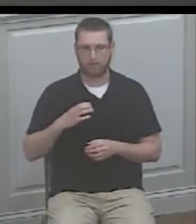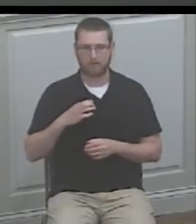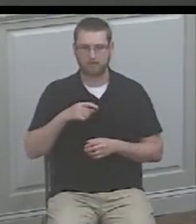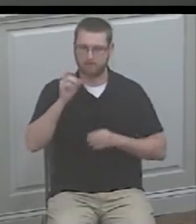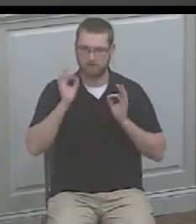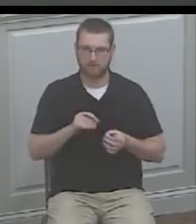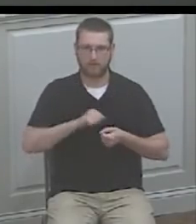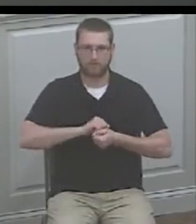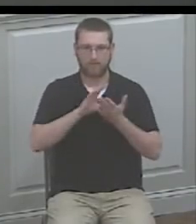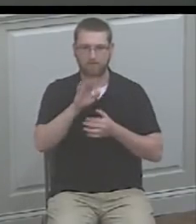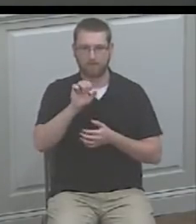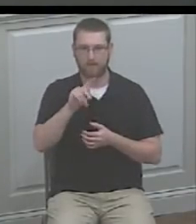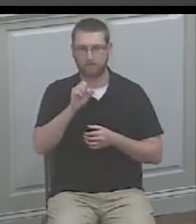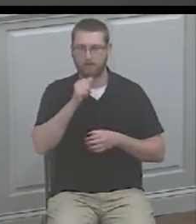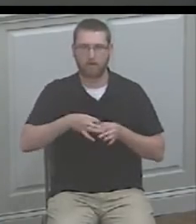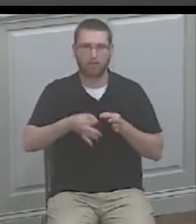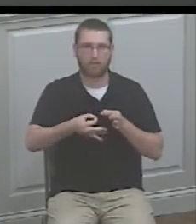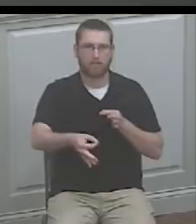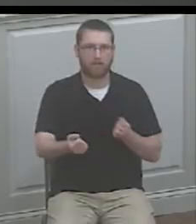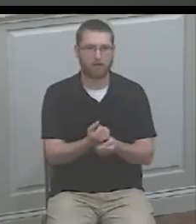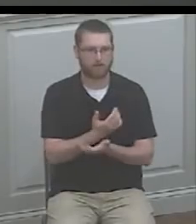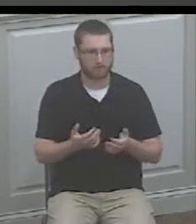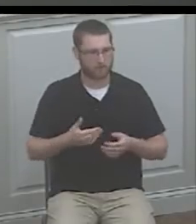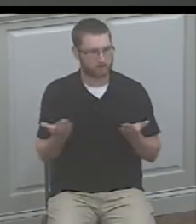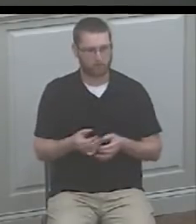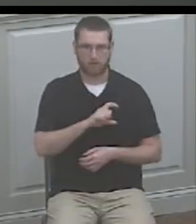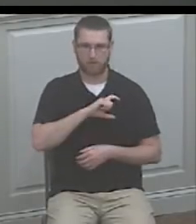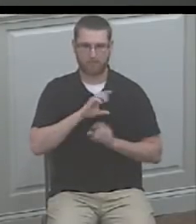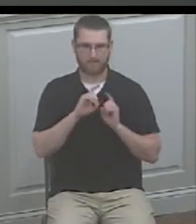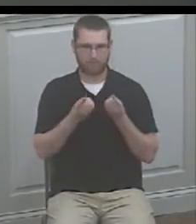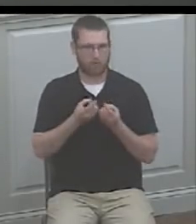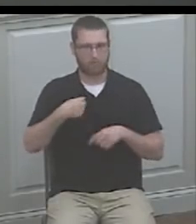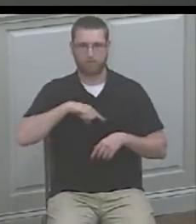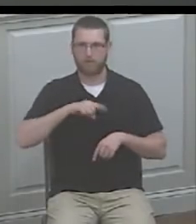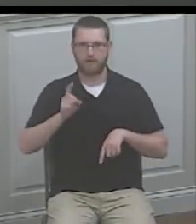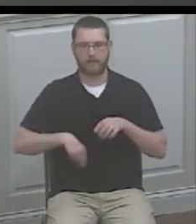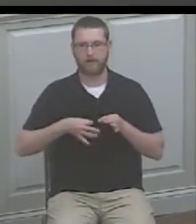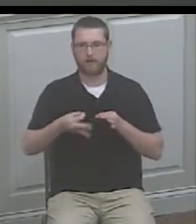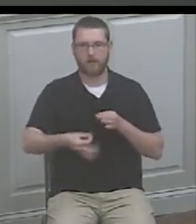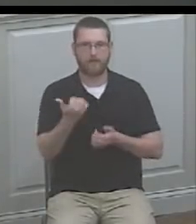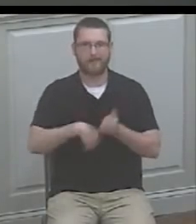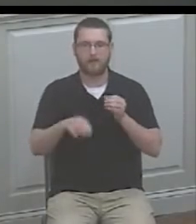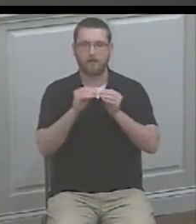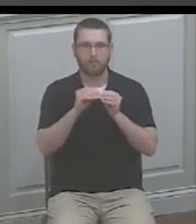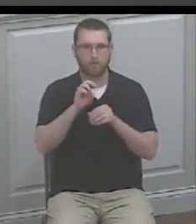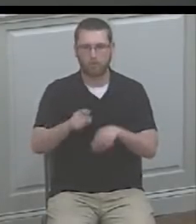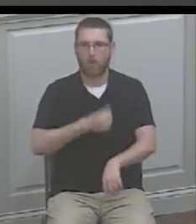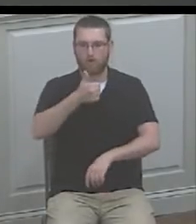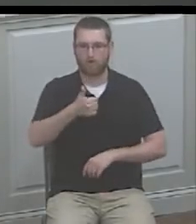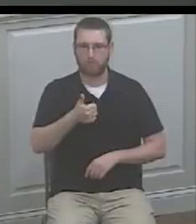face the facts and not kick the can down the road. Here at the police department, we cannot kick the can any further or any